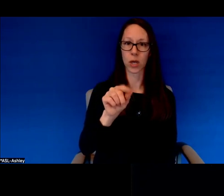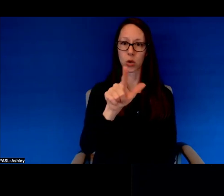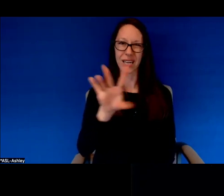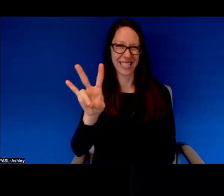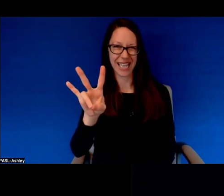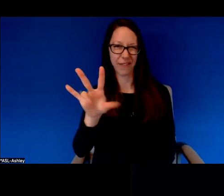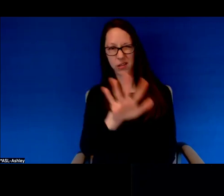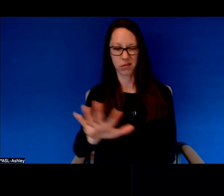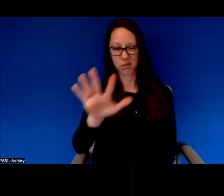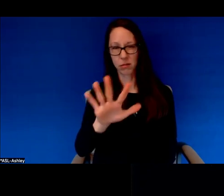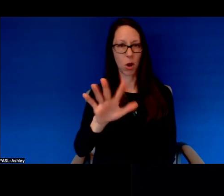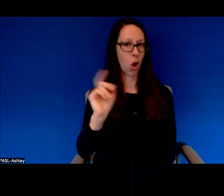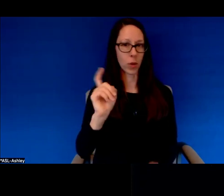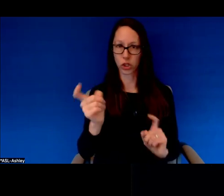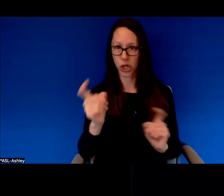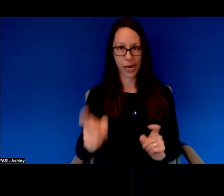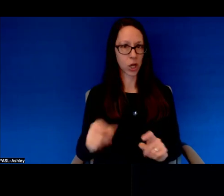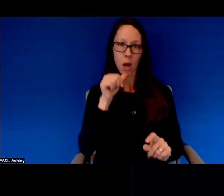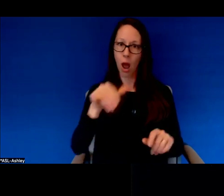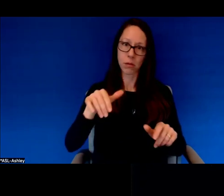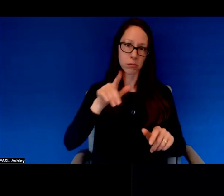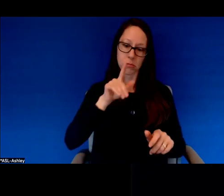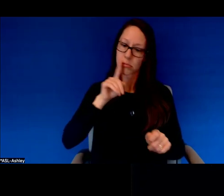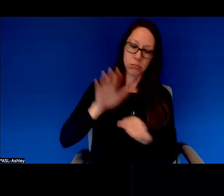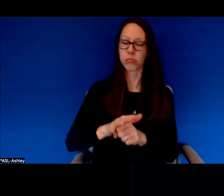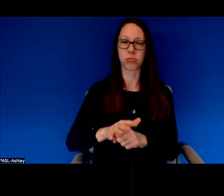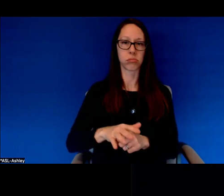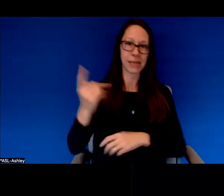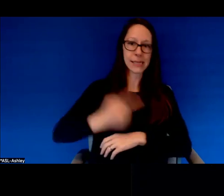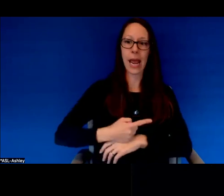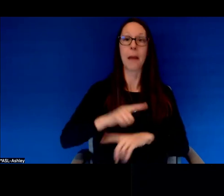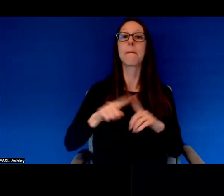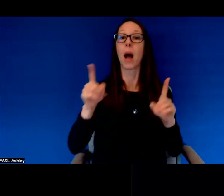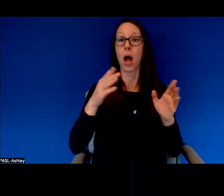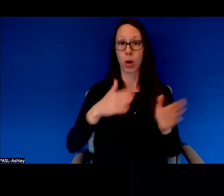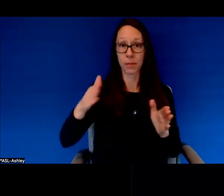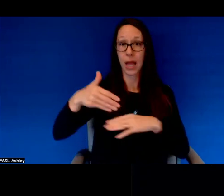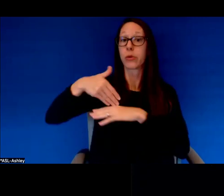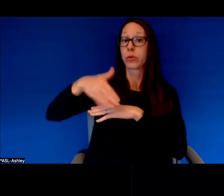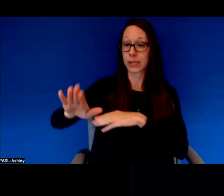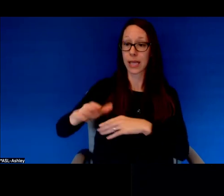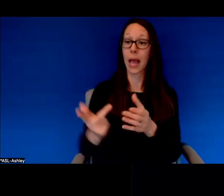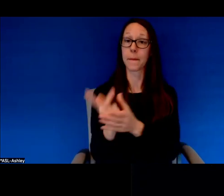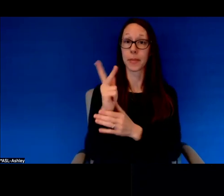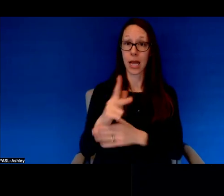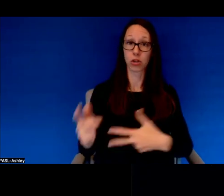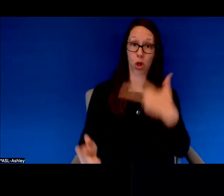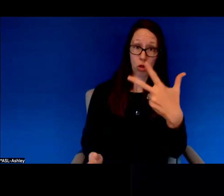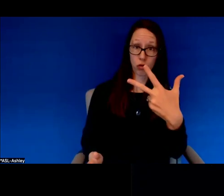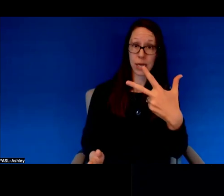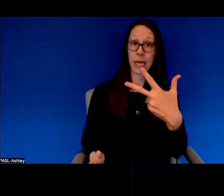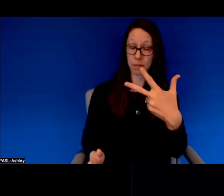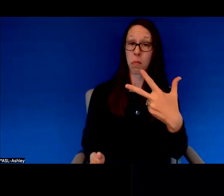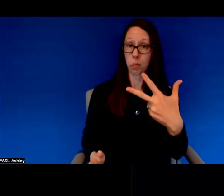constantly moving. Those are not solid dates, but we are planning on sending plants to the moon, three different kinds of plants to the